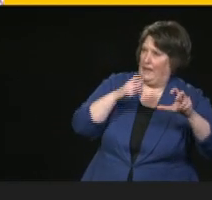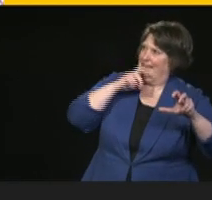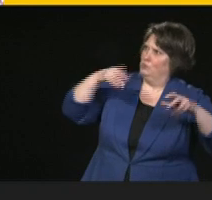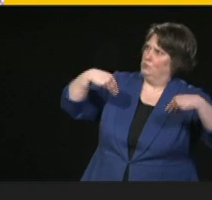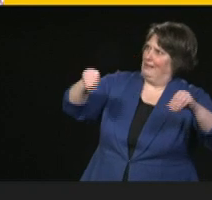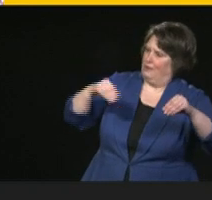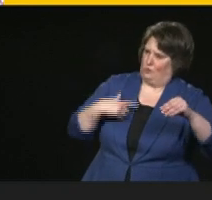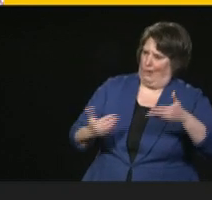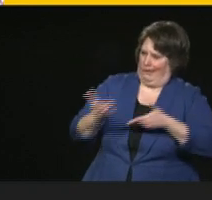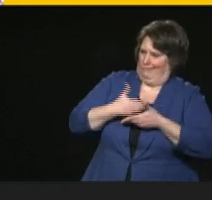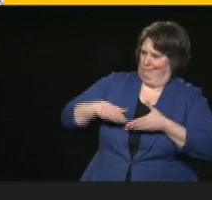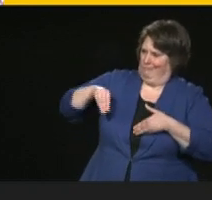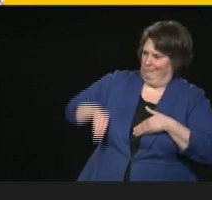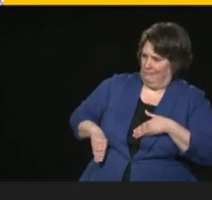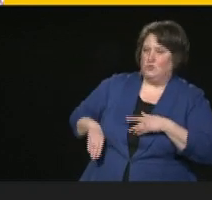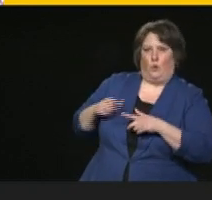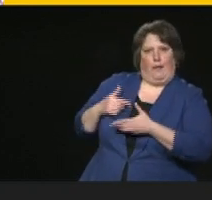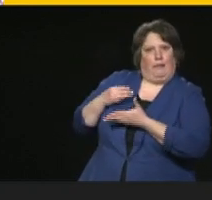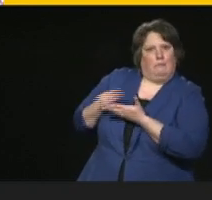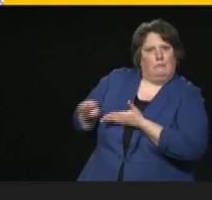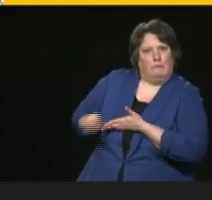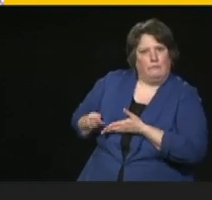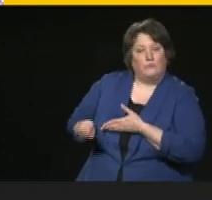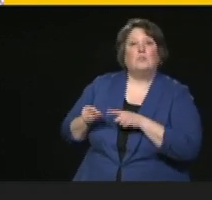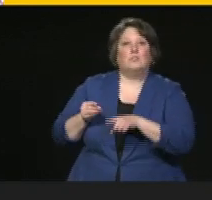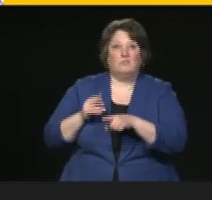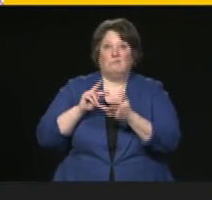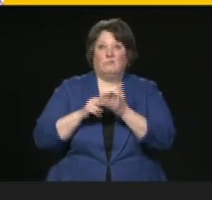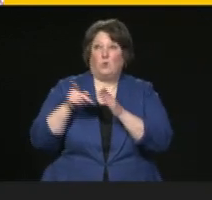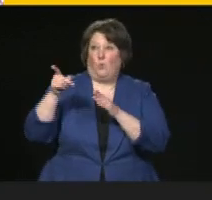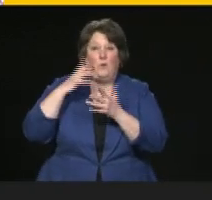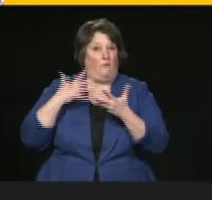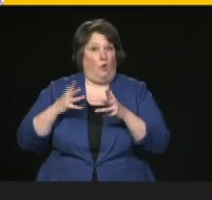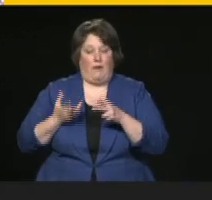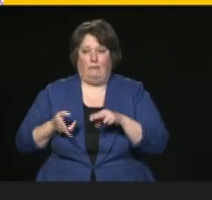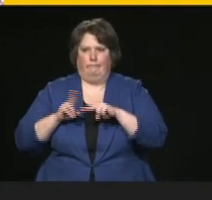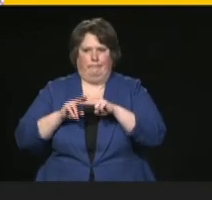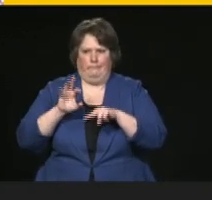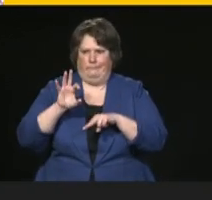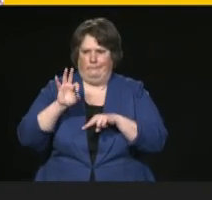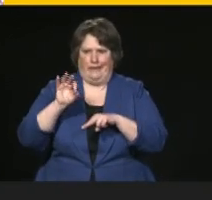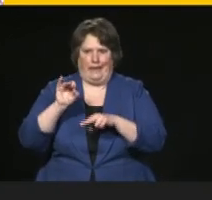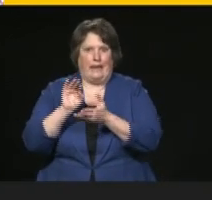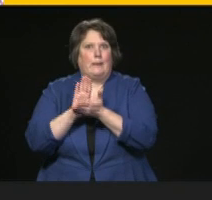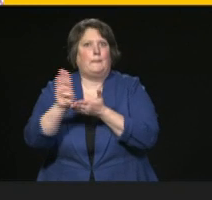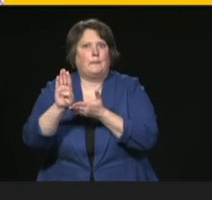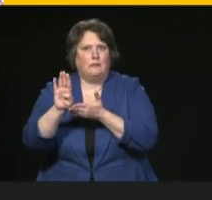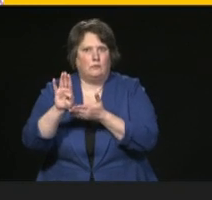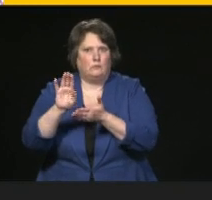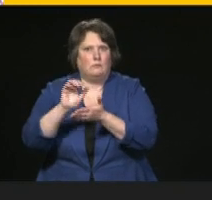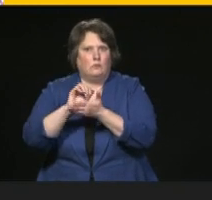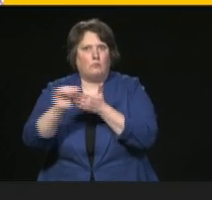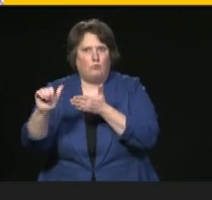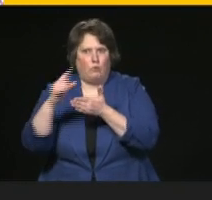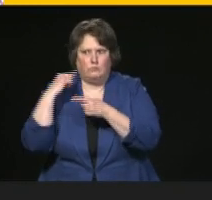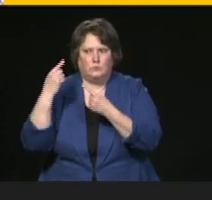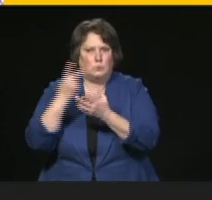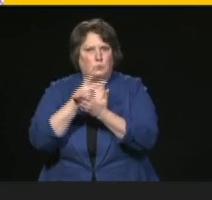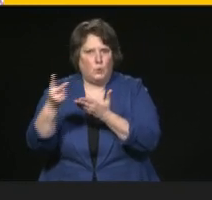about $90 billion over the past 2 weeks. Now today, we've moved our interest rate